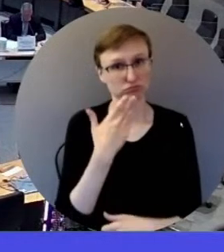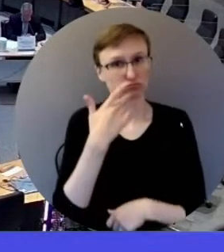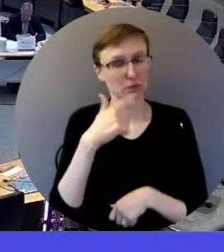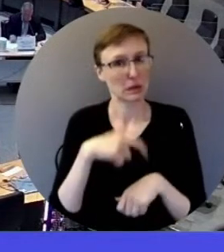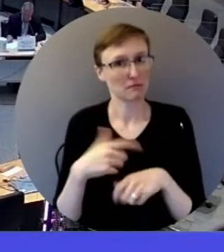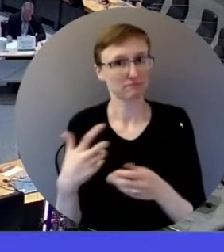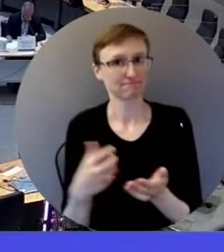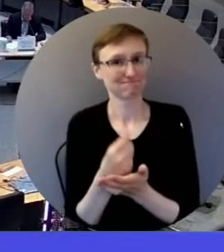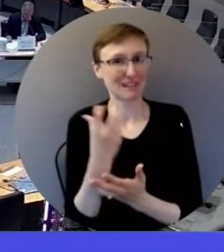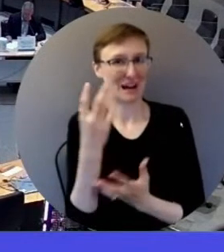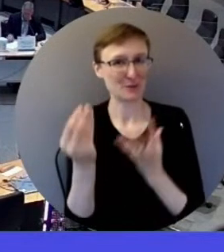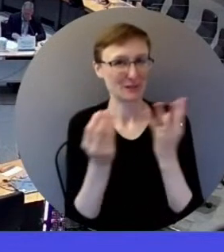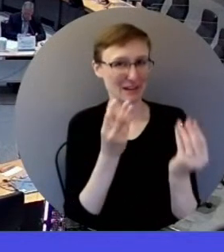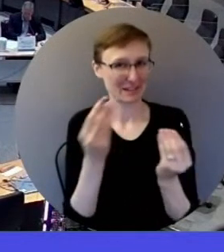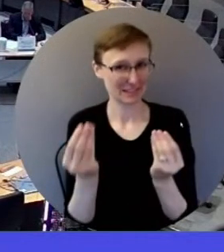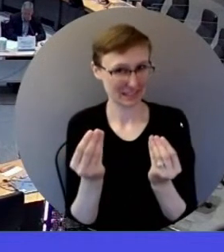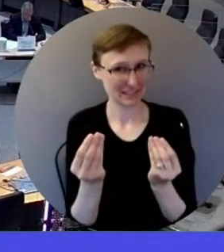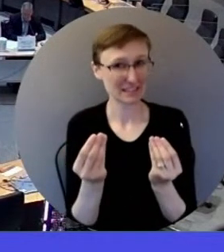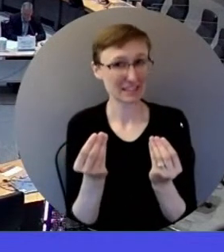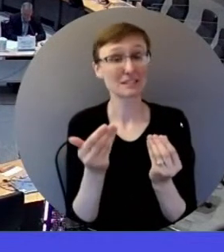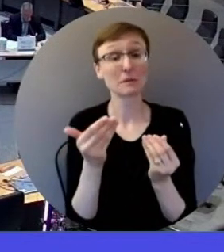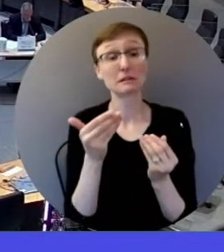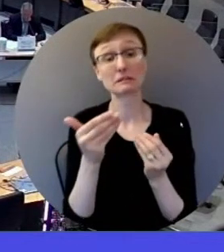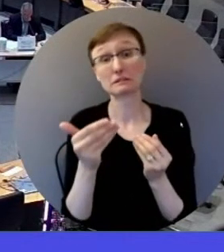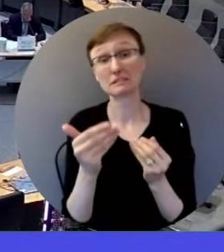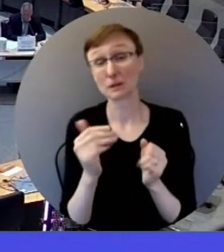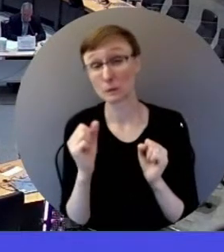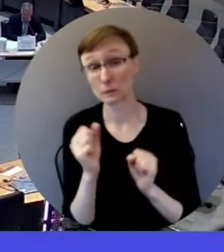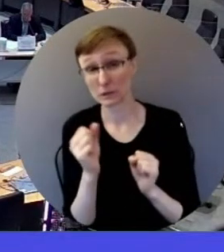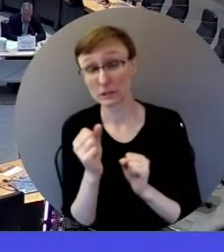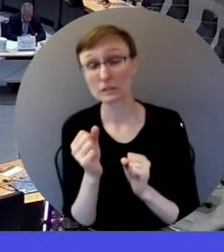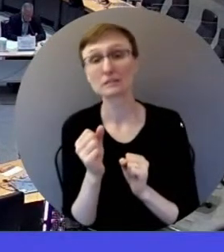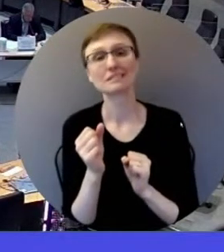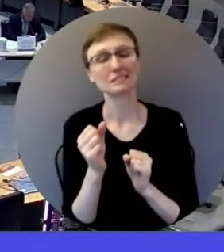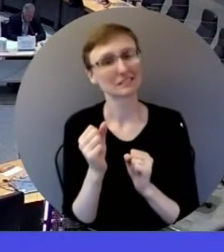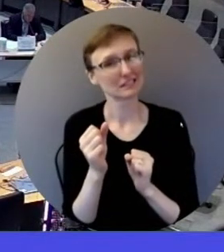we're going to have less of that opportunity into the winter. So again,